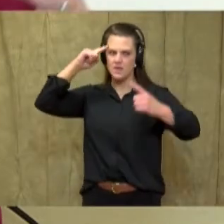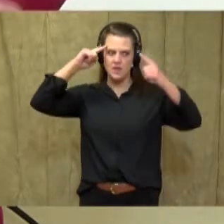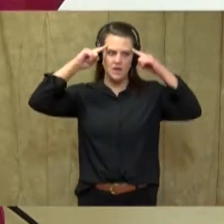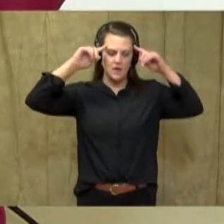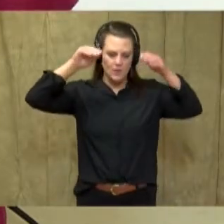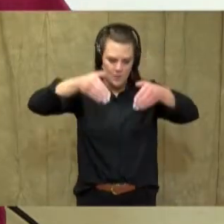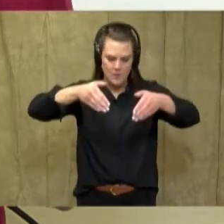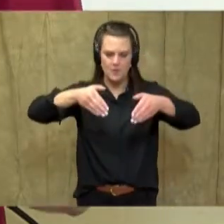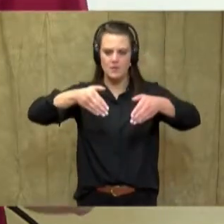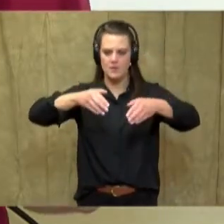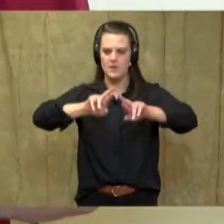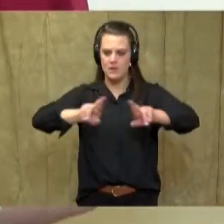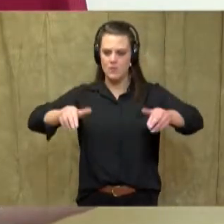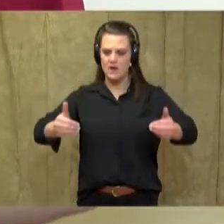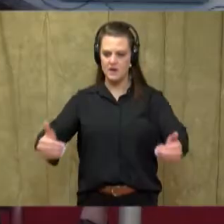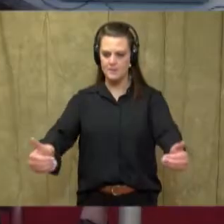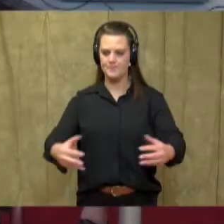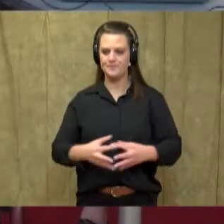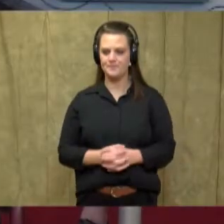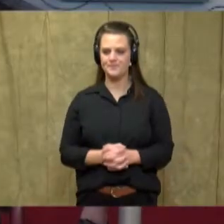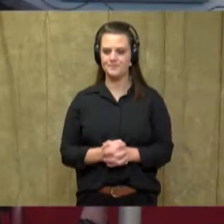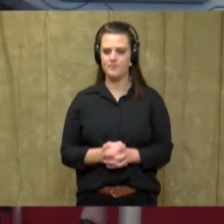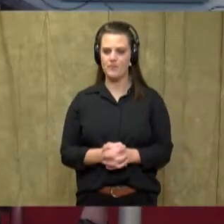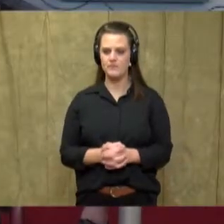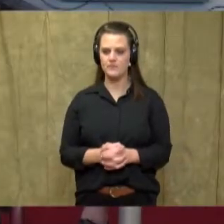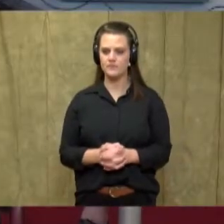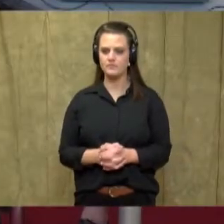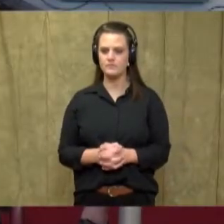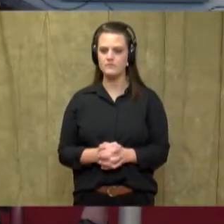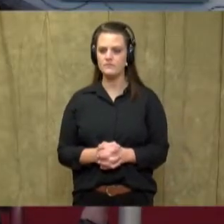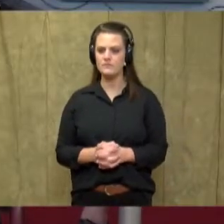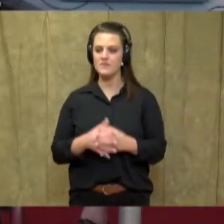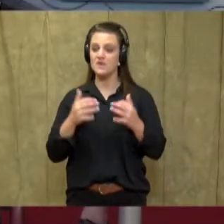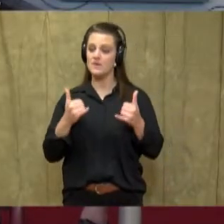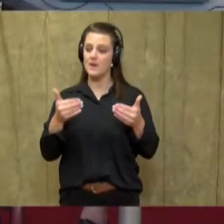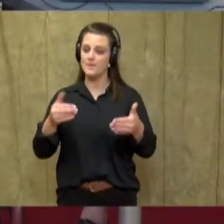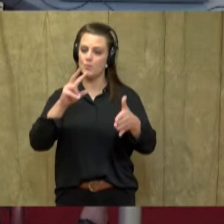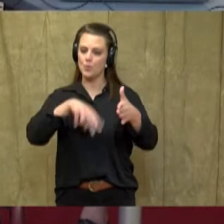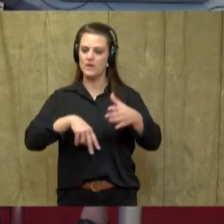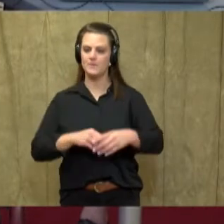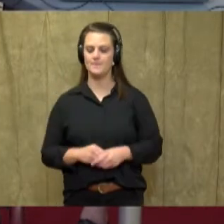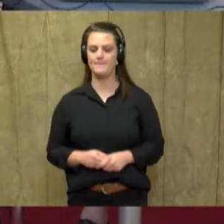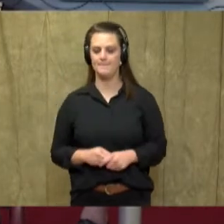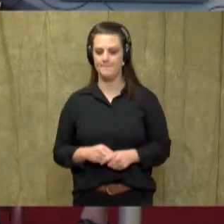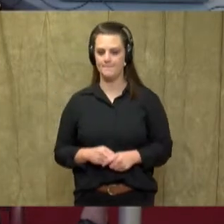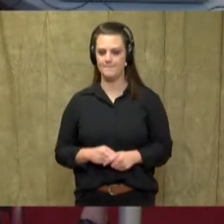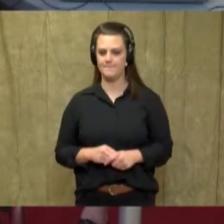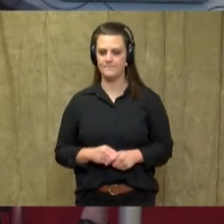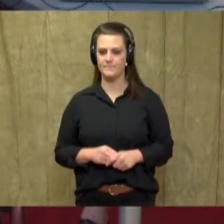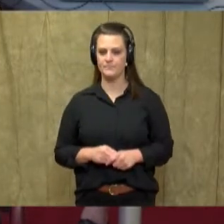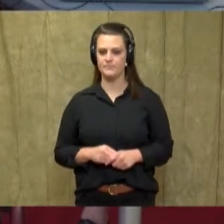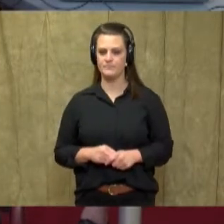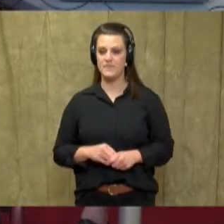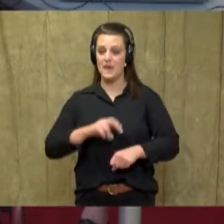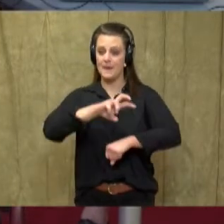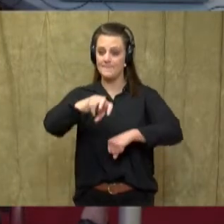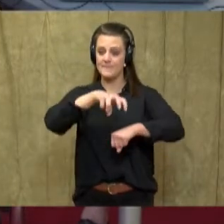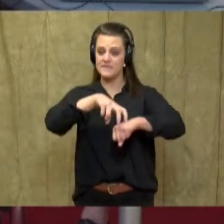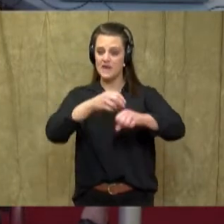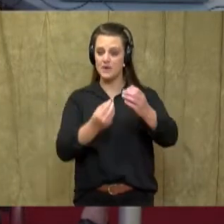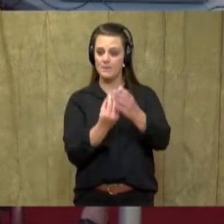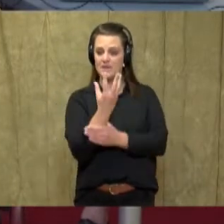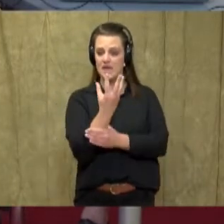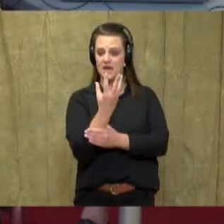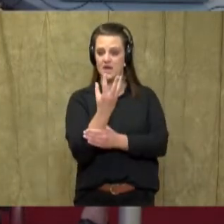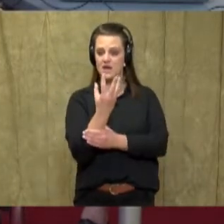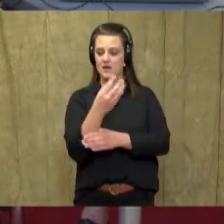in. So let's go ahead and take a look at the first sentence. The potato plant is